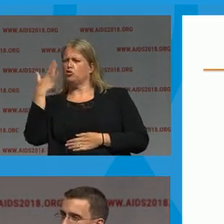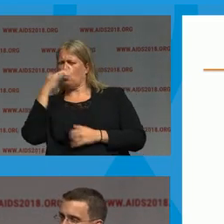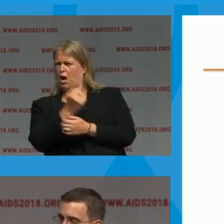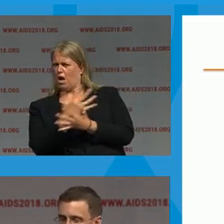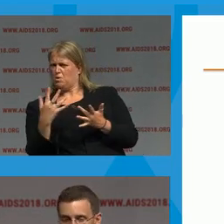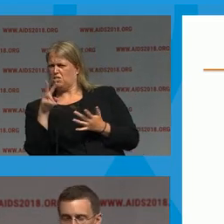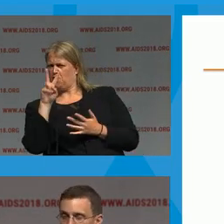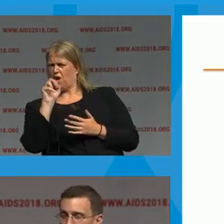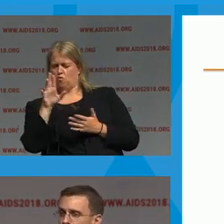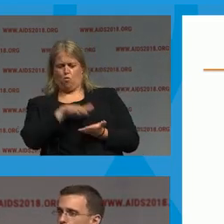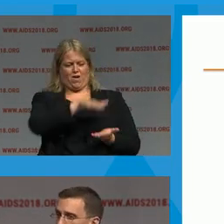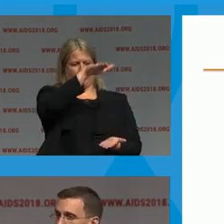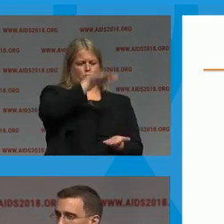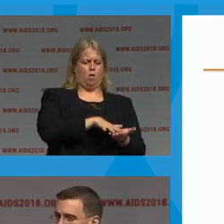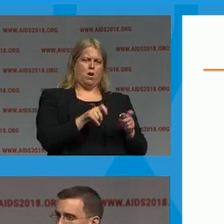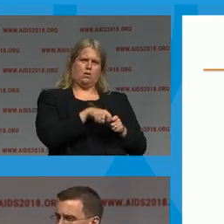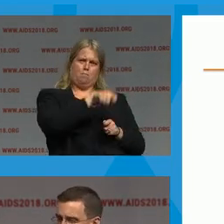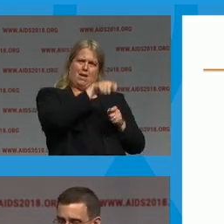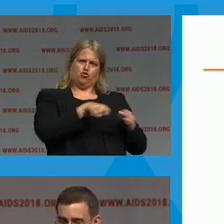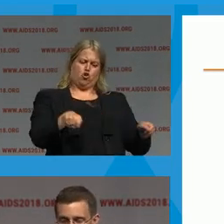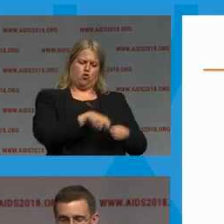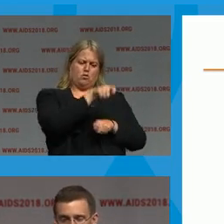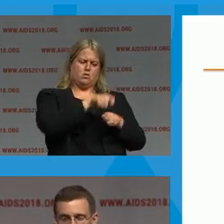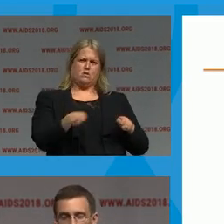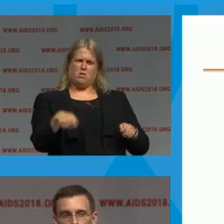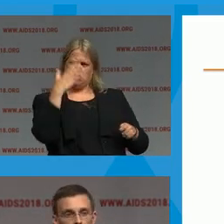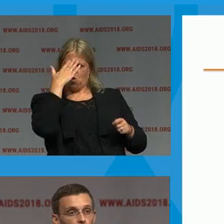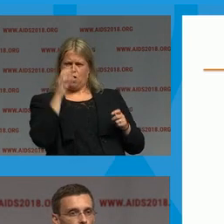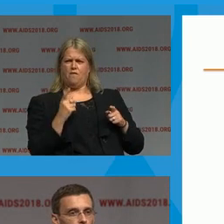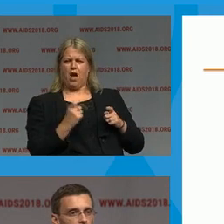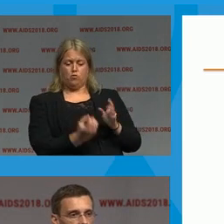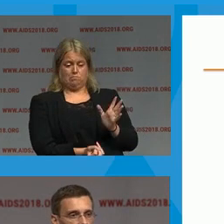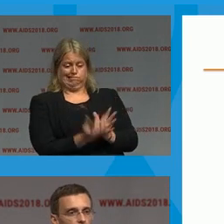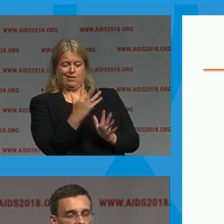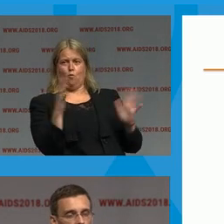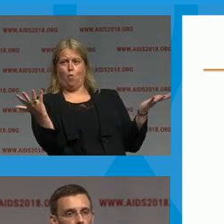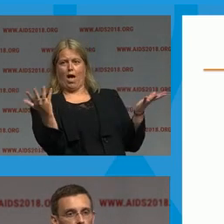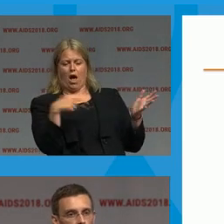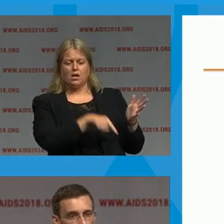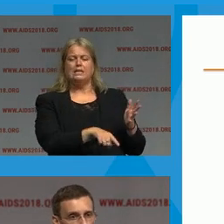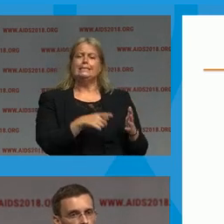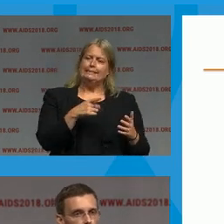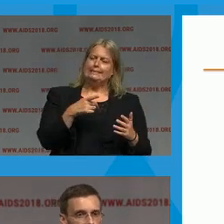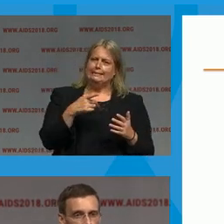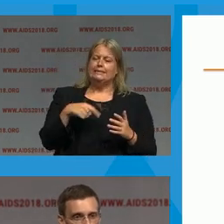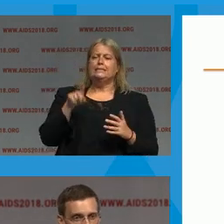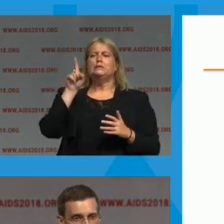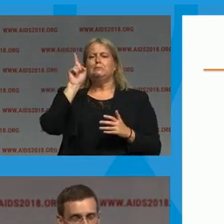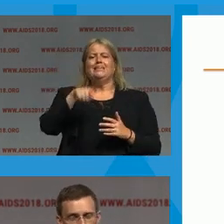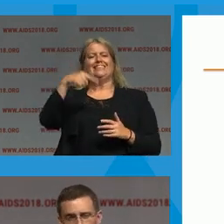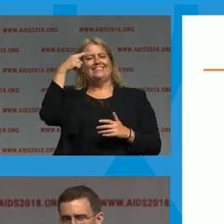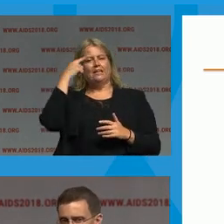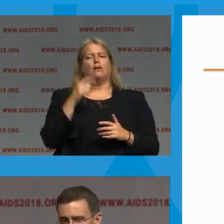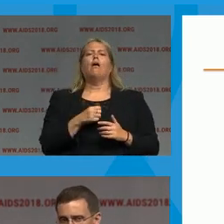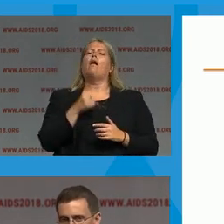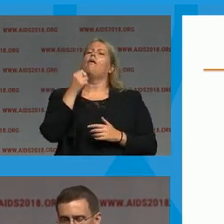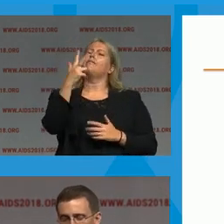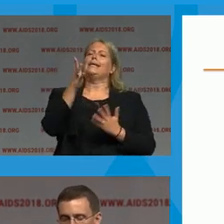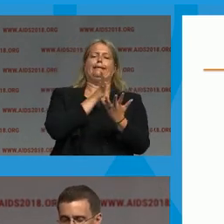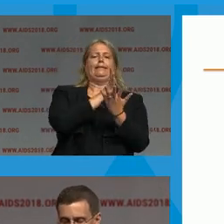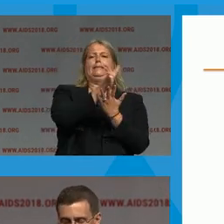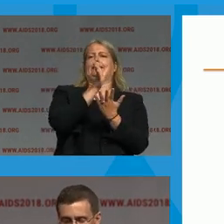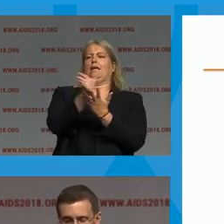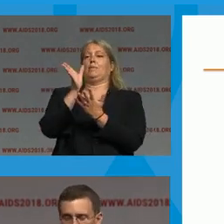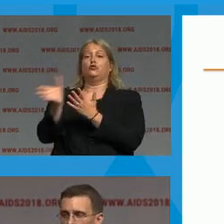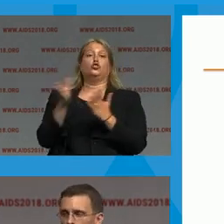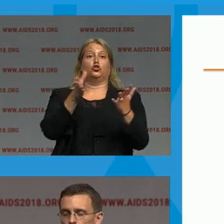be able to measure it accurately and know where the virus is coming from, I'm going to propose that we need to think about it in three different dimensions that all interact with